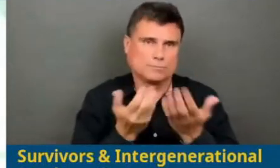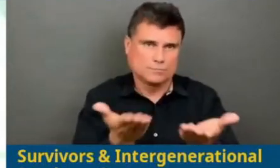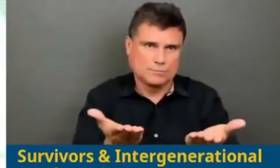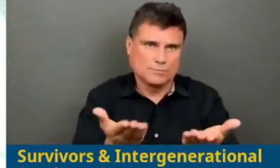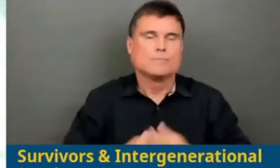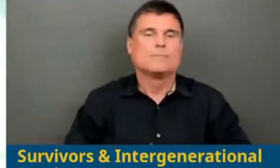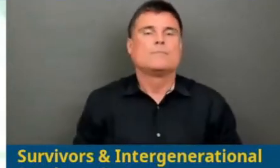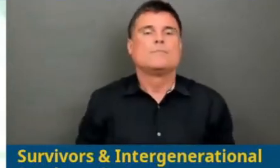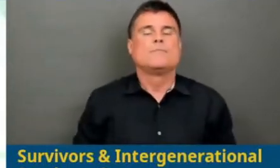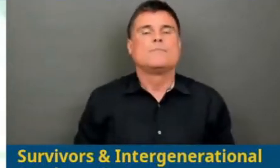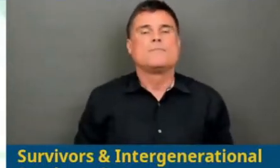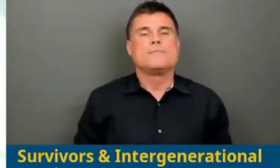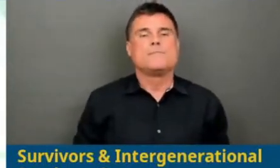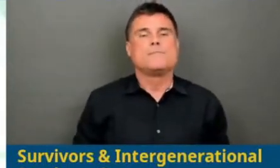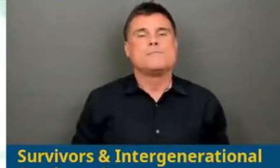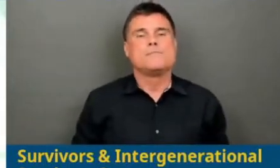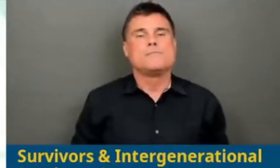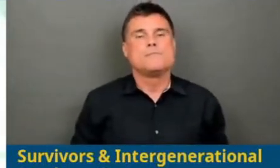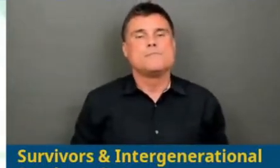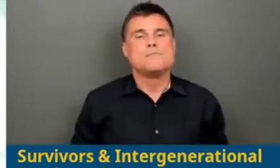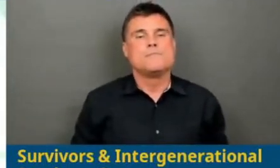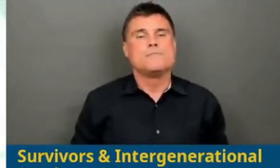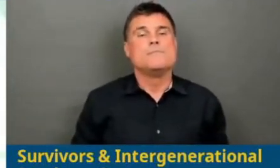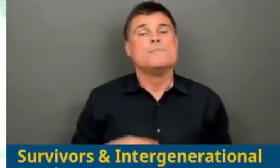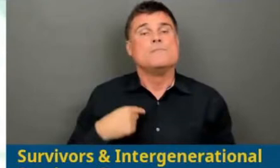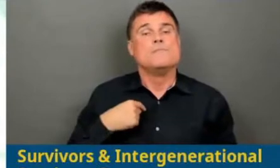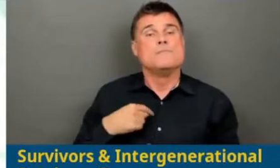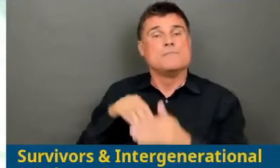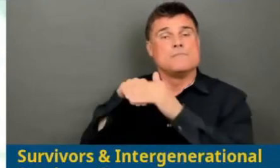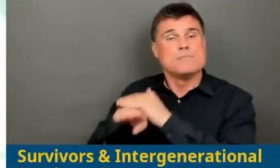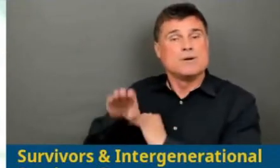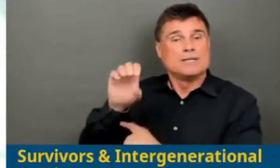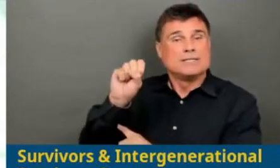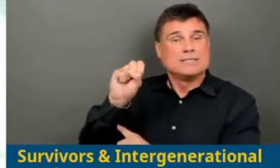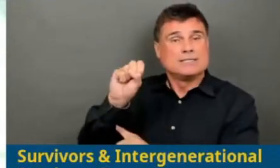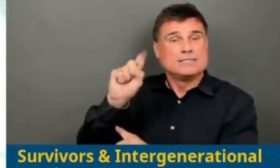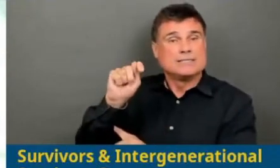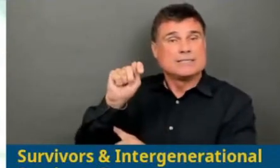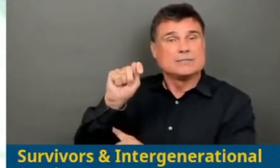I attended St. Joseph's Mission Indian Residential School in Williams Lake.